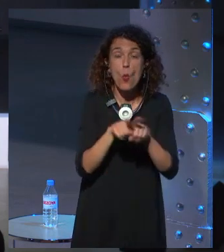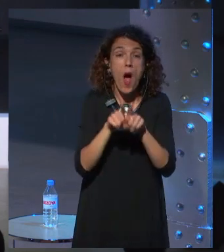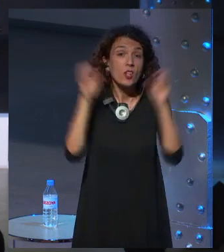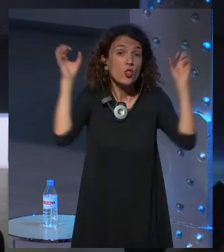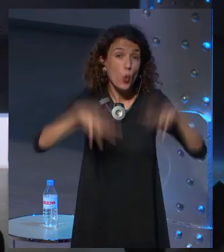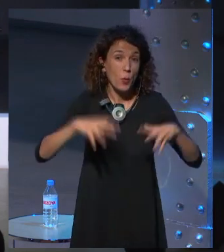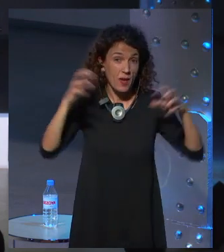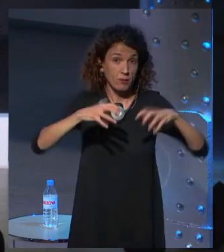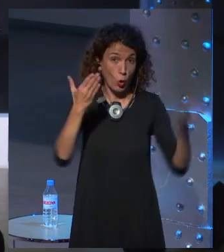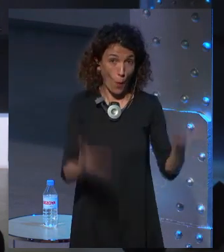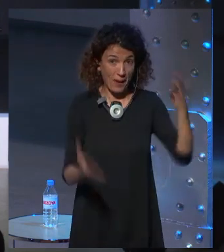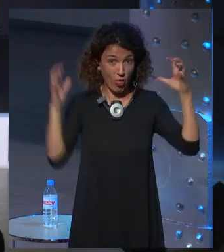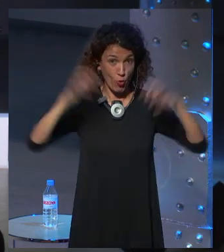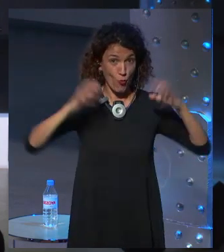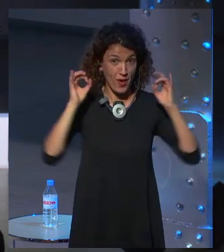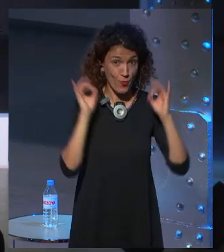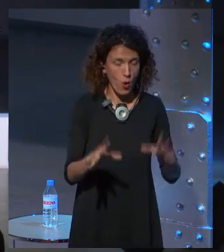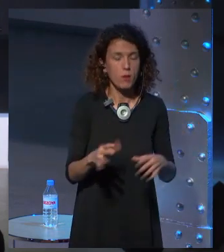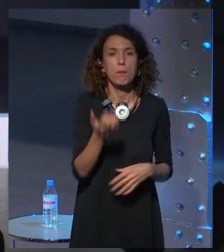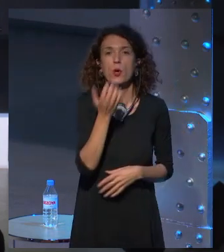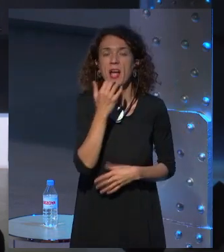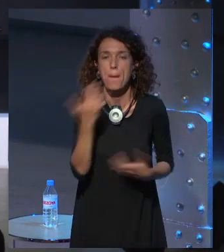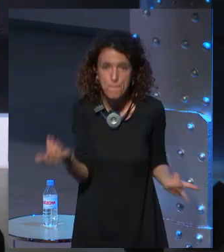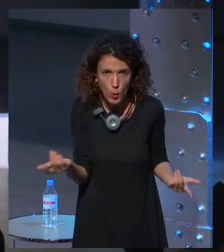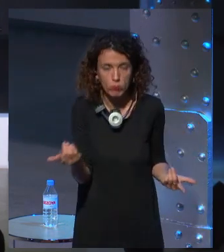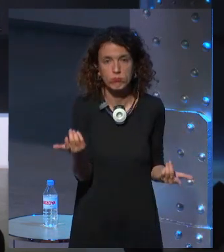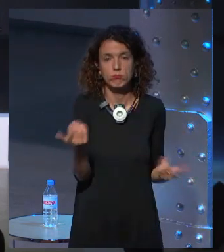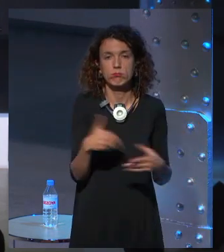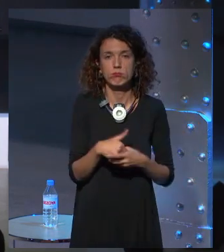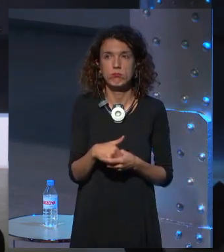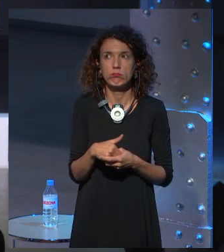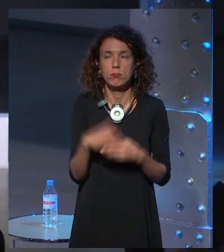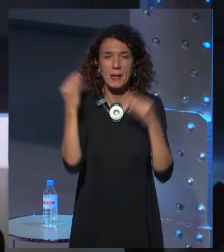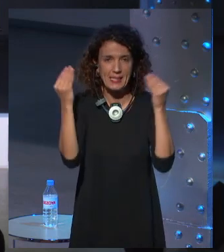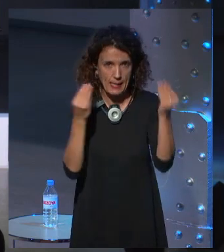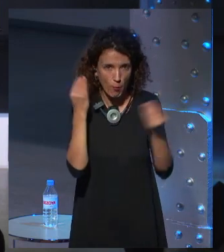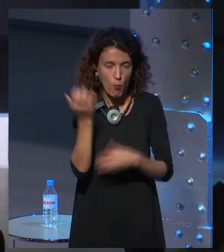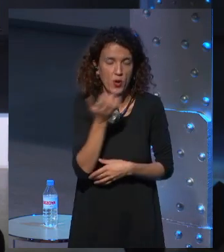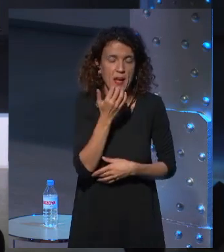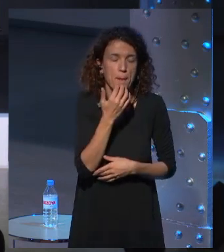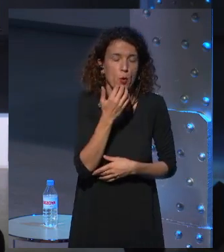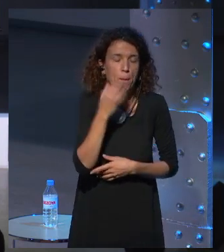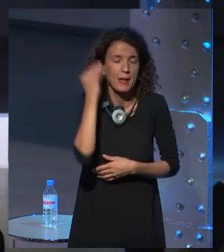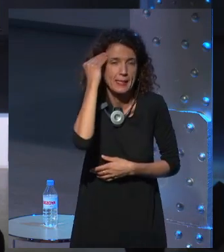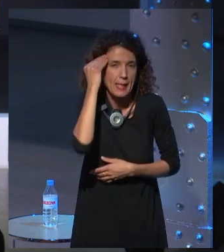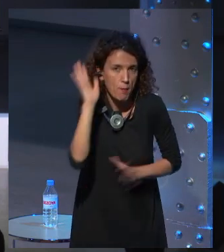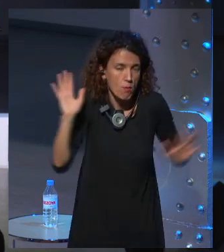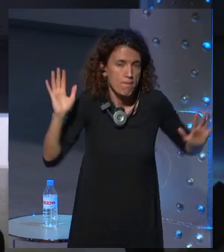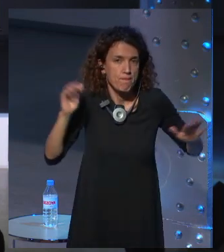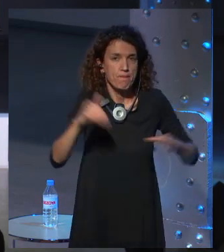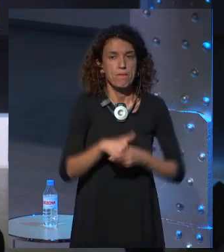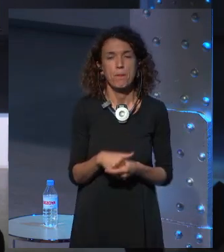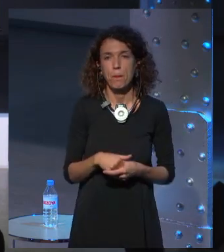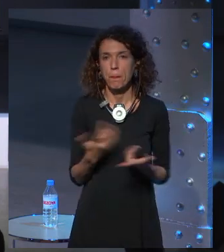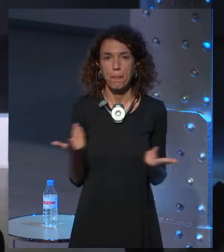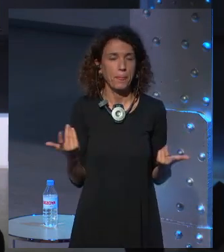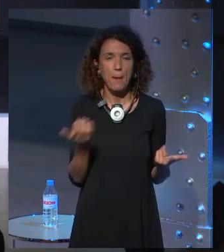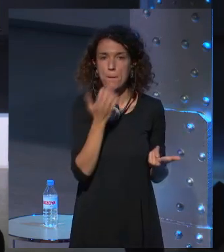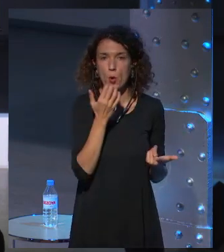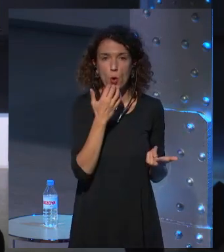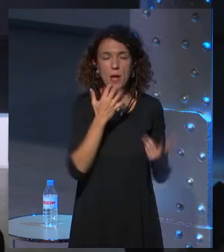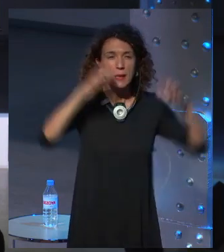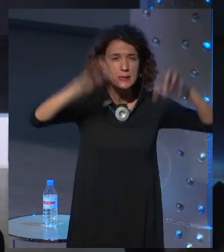Right? On the one hand, if you think about a raindrop, it's impossible to predict the path of that raindrop. Right?